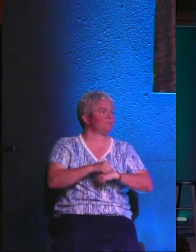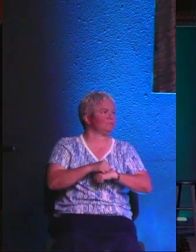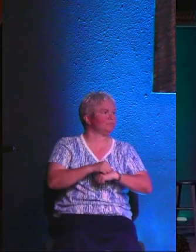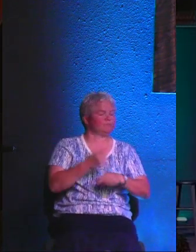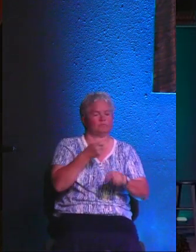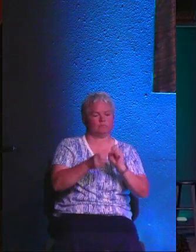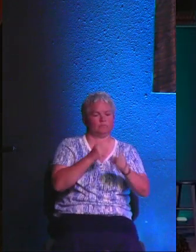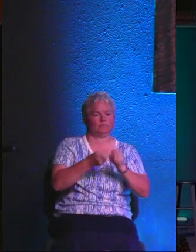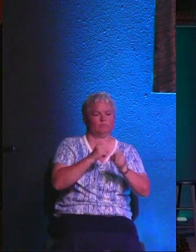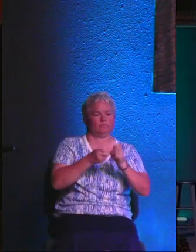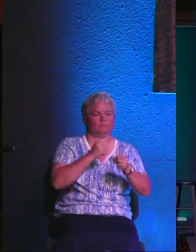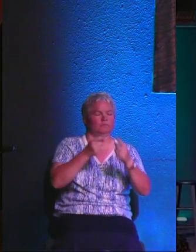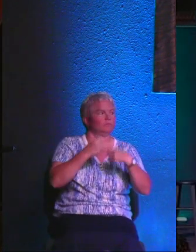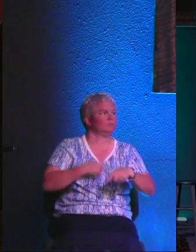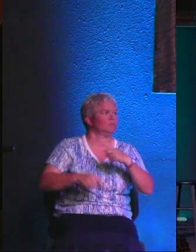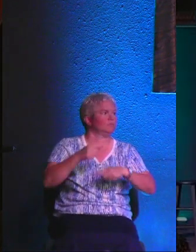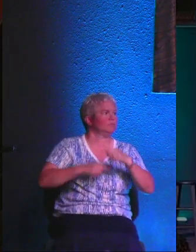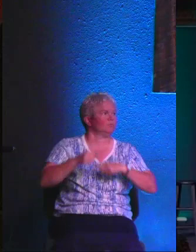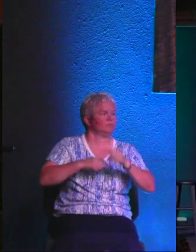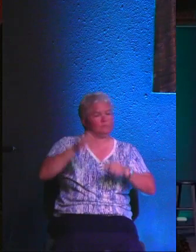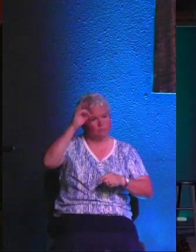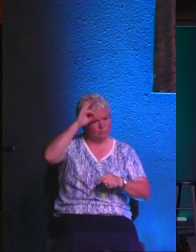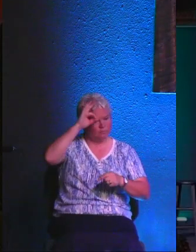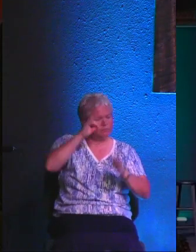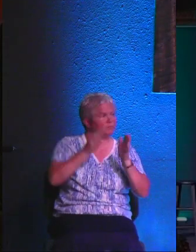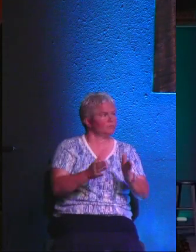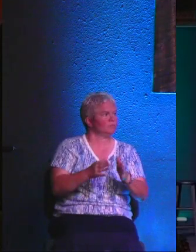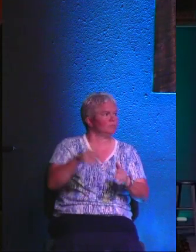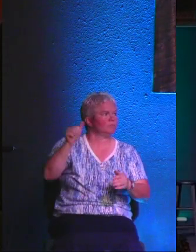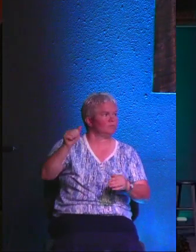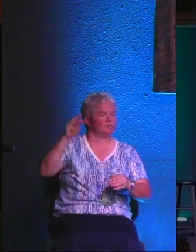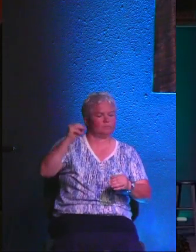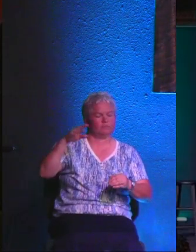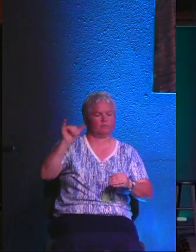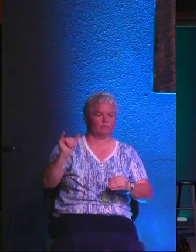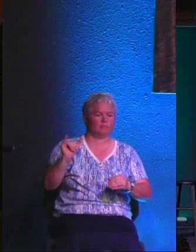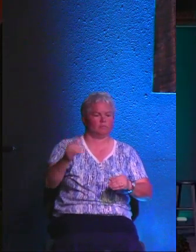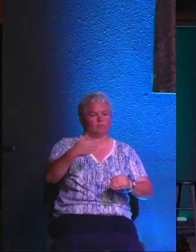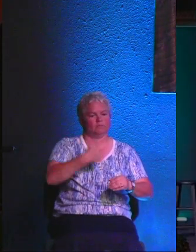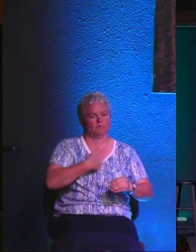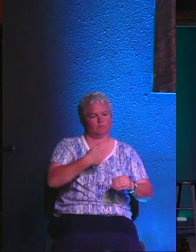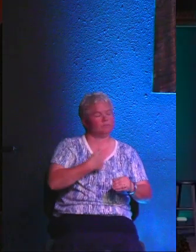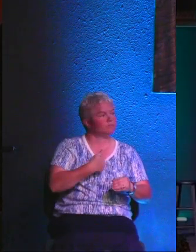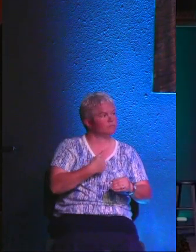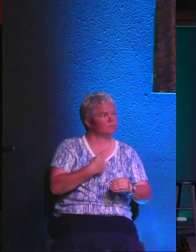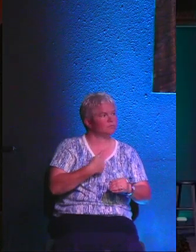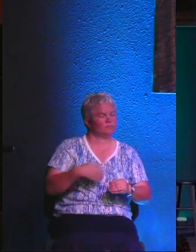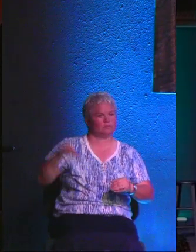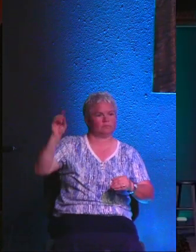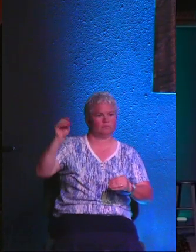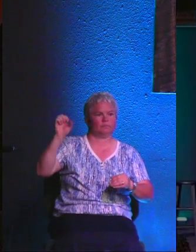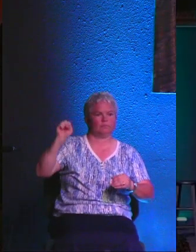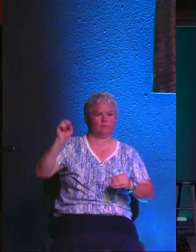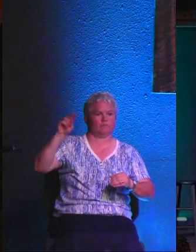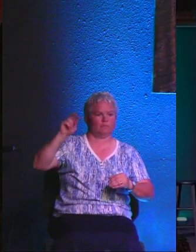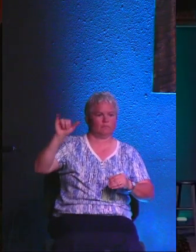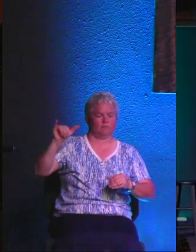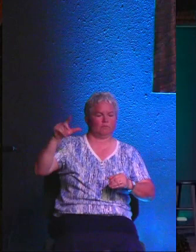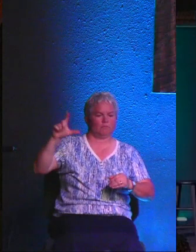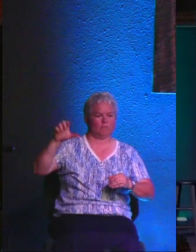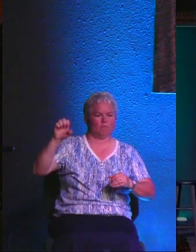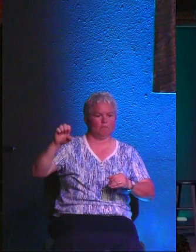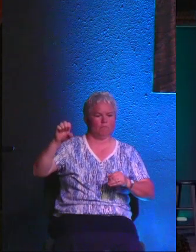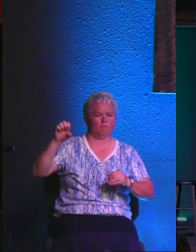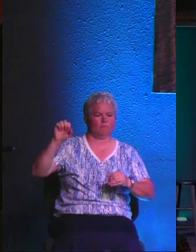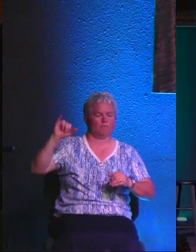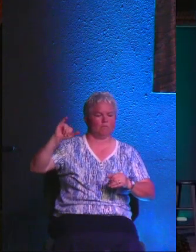some changes that are coming. We've had Pastor Amy, myself, Doyle,